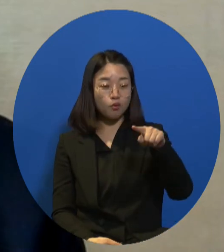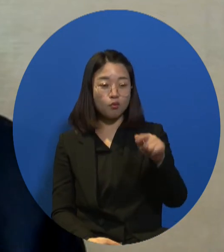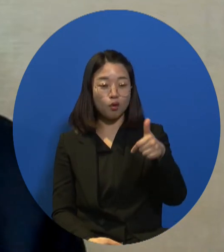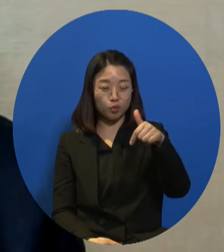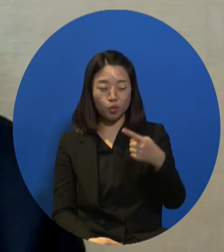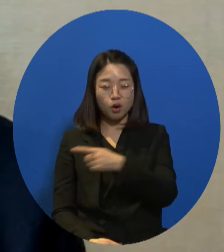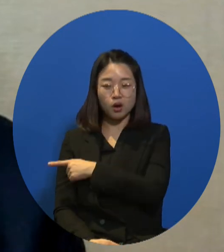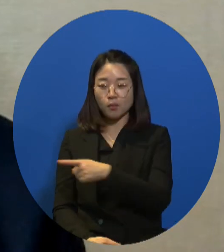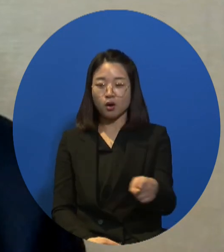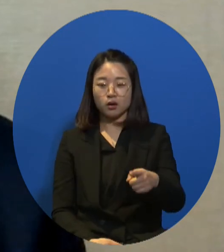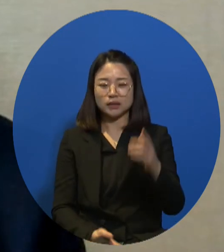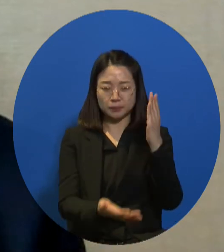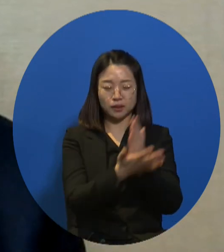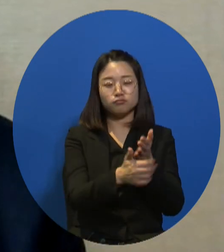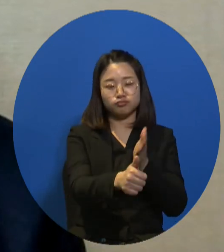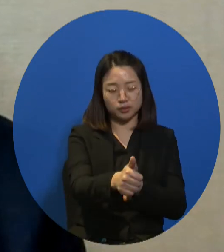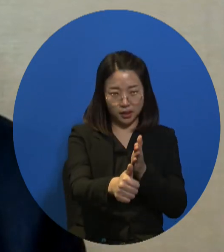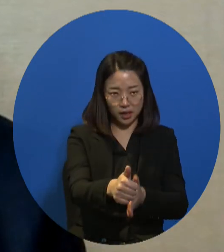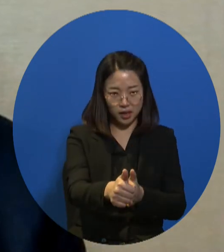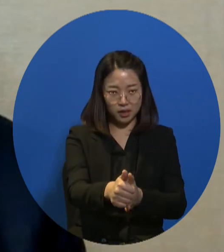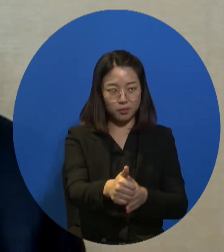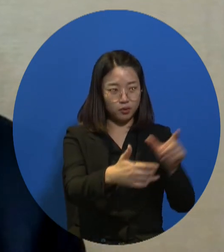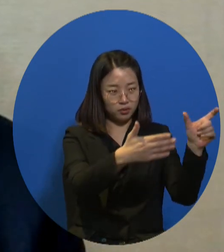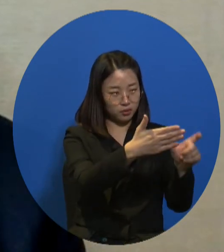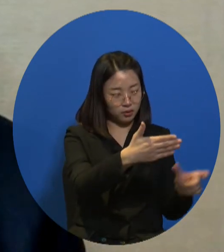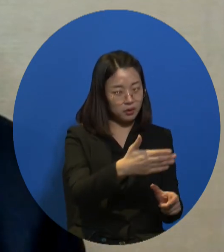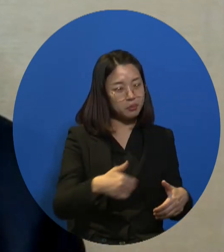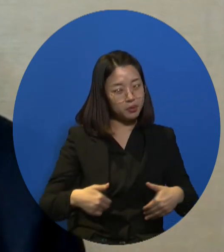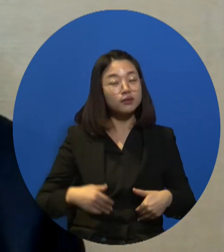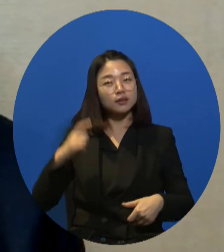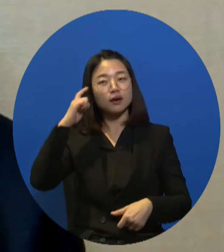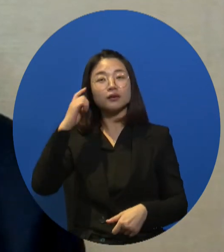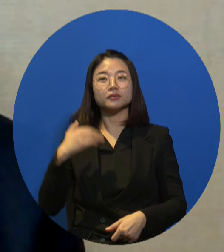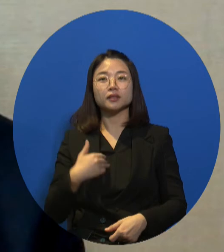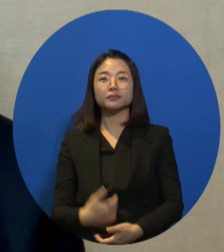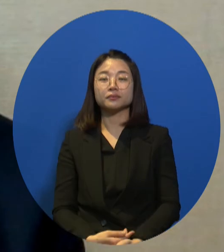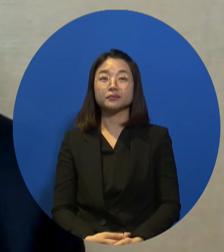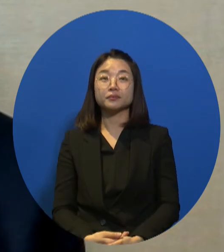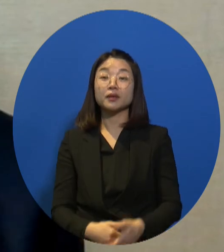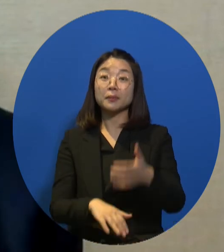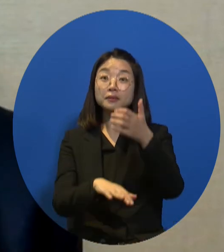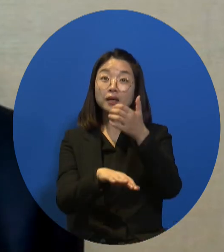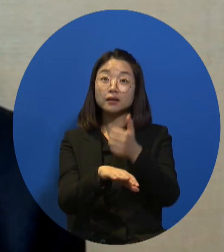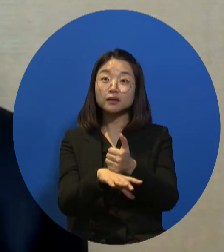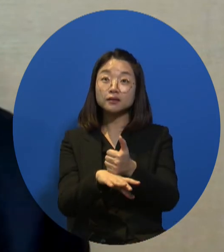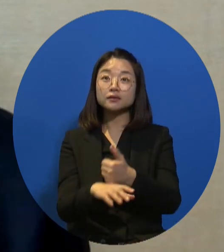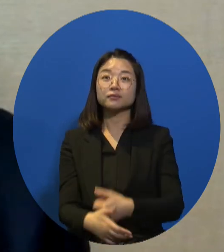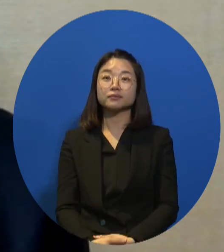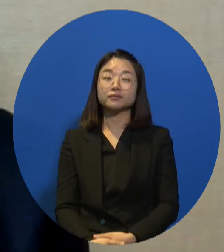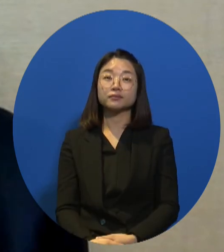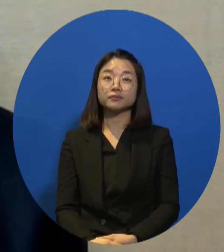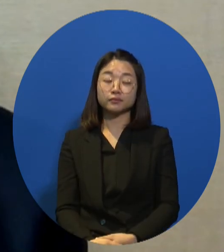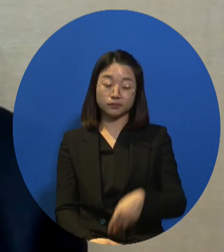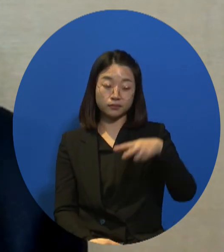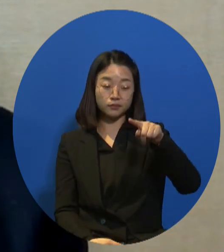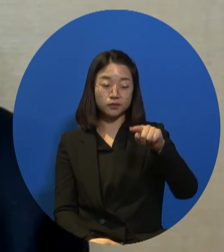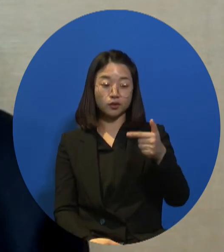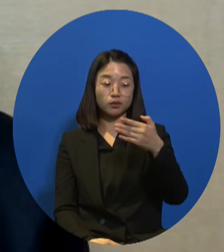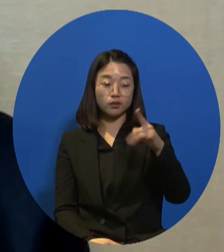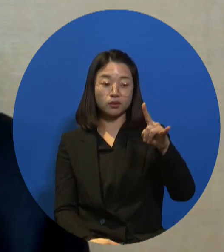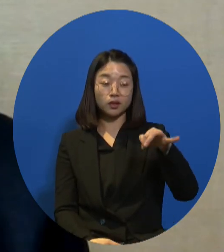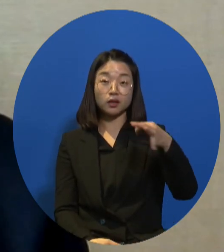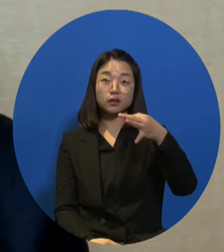also, when it comes to regulations regarding the implementation of the recommendations and comments from the committee, we would have to also